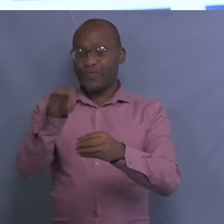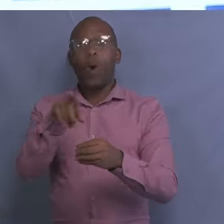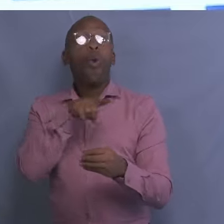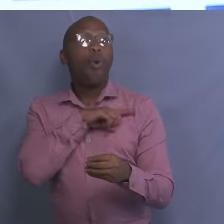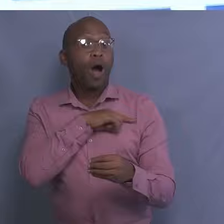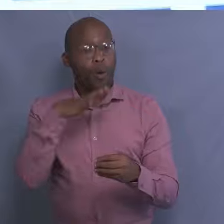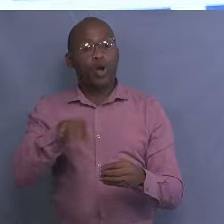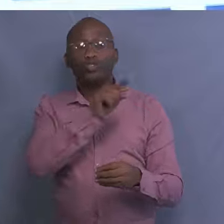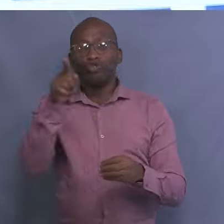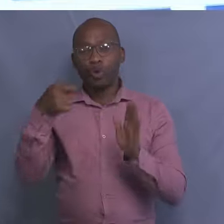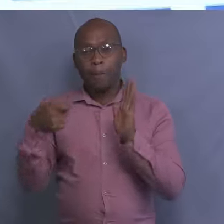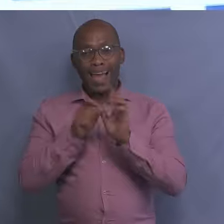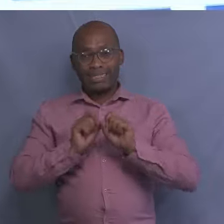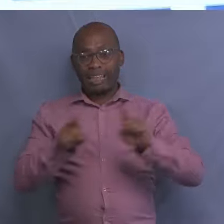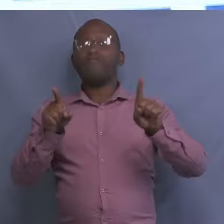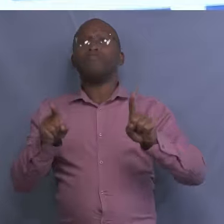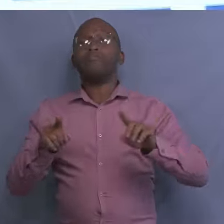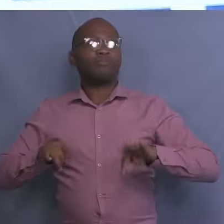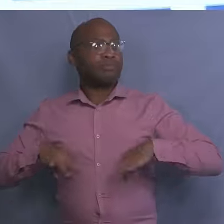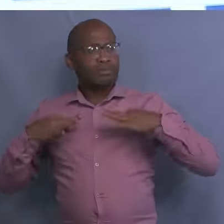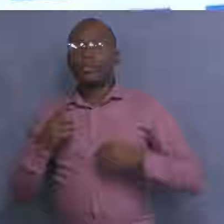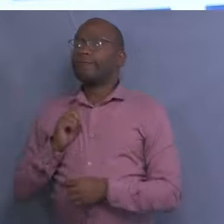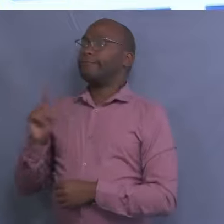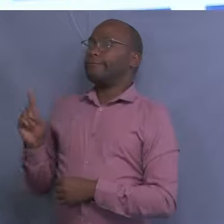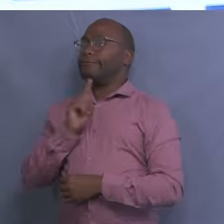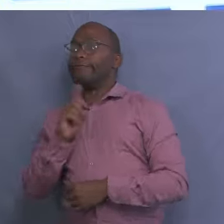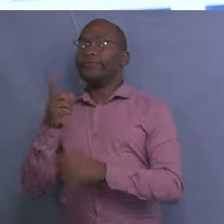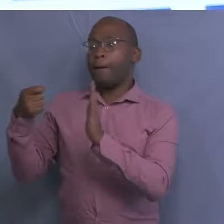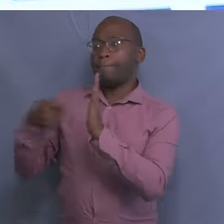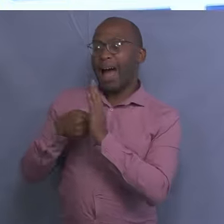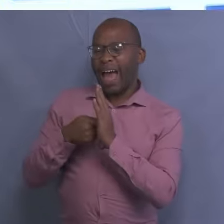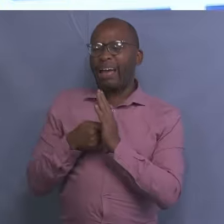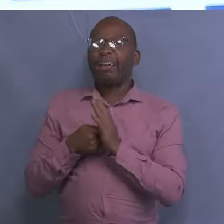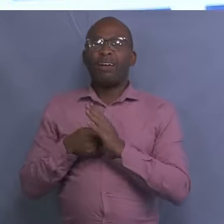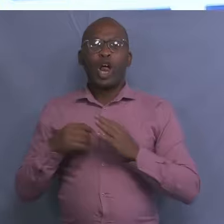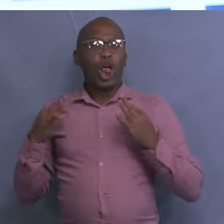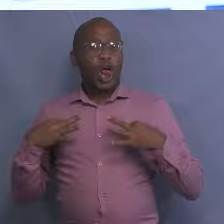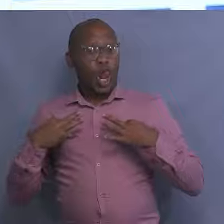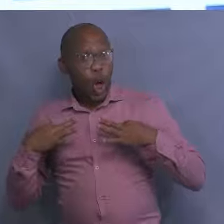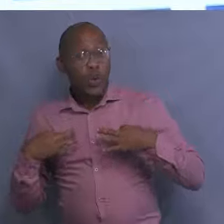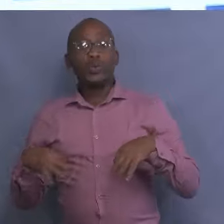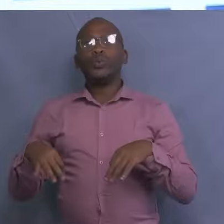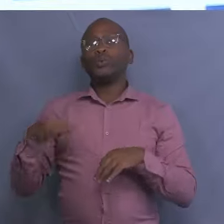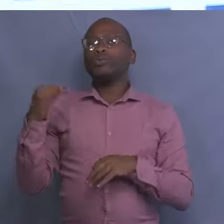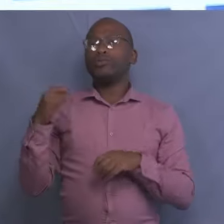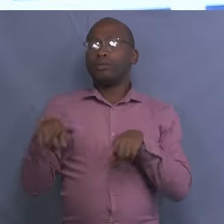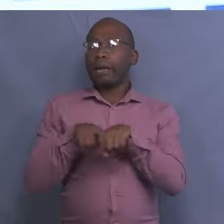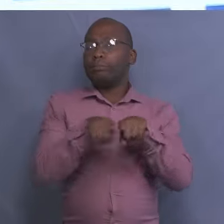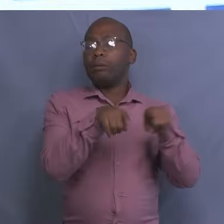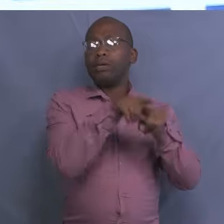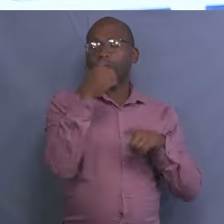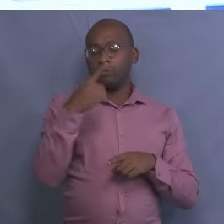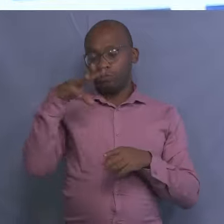for the purchasing of the uniform, so they can decide that they're going to pay, let's say, 50%, and then the other